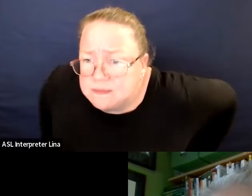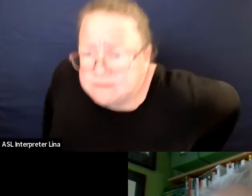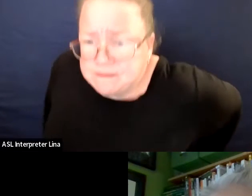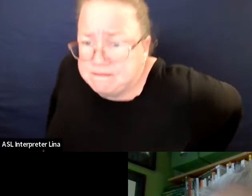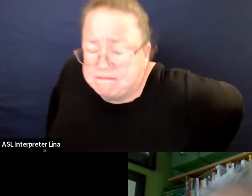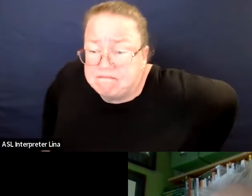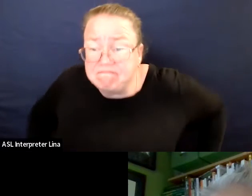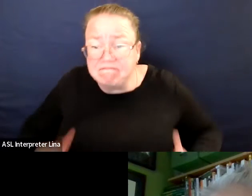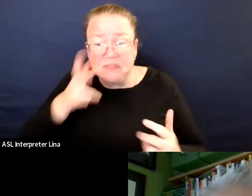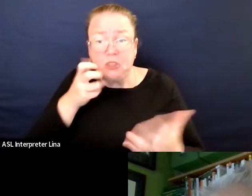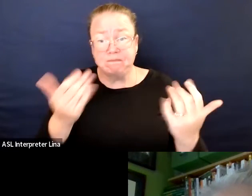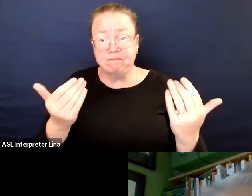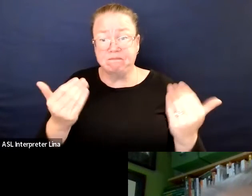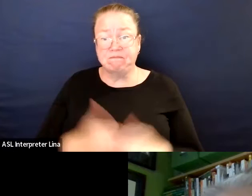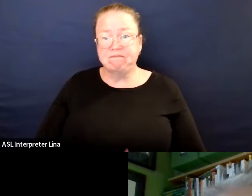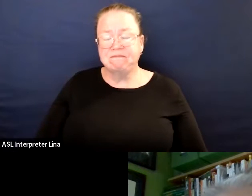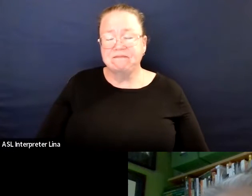great to hear from you.